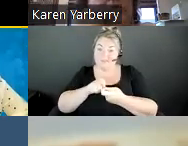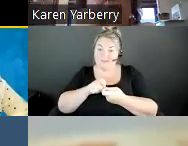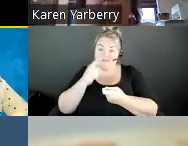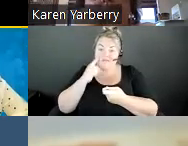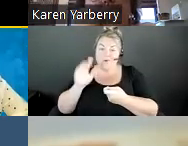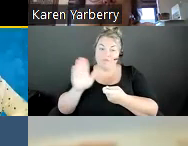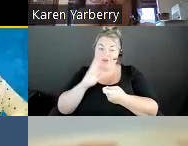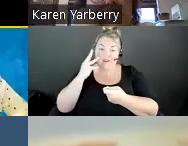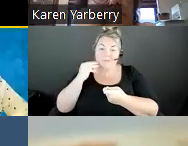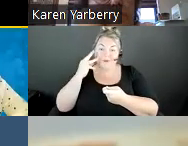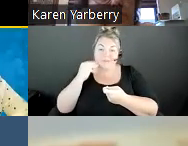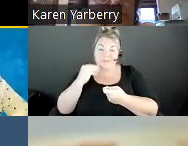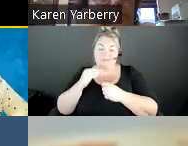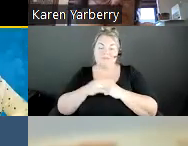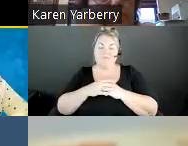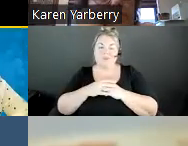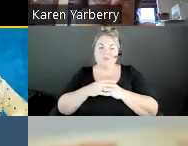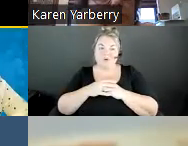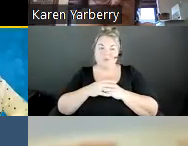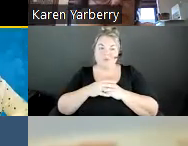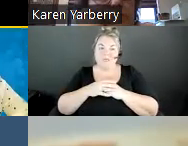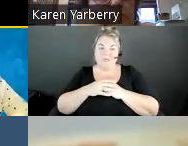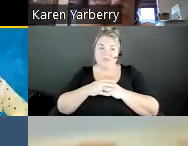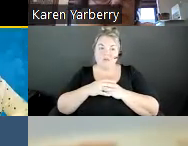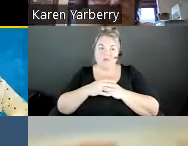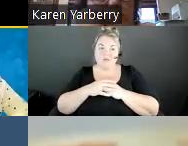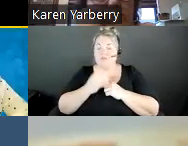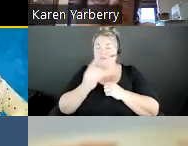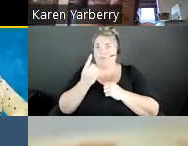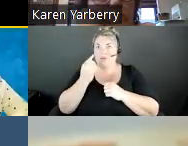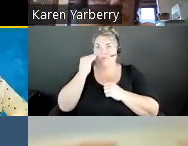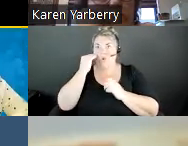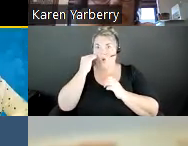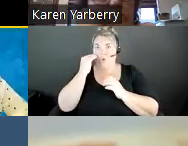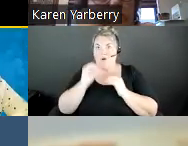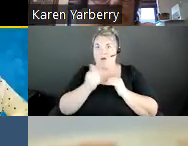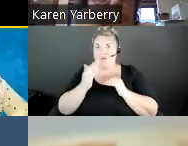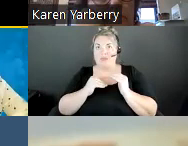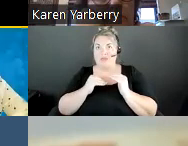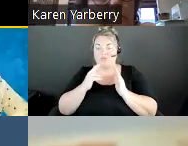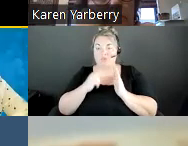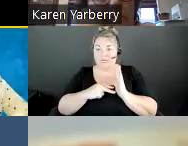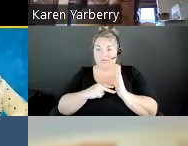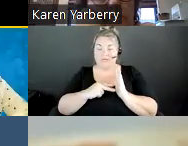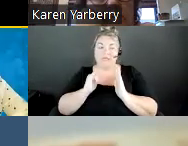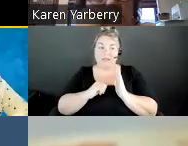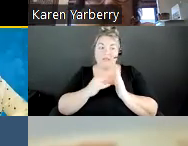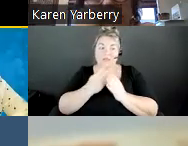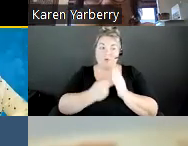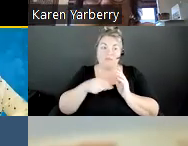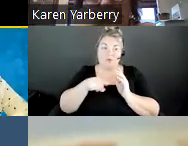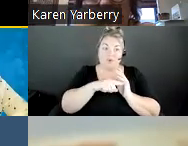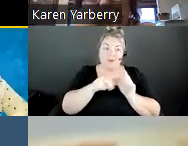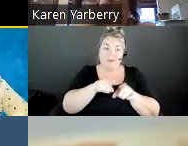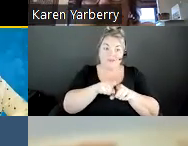their experiences. So just something to note other than reading, and this is both for you as trainers as